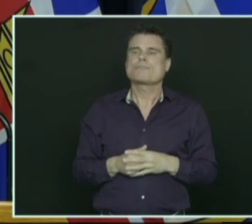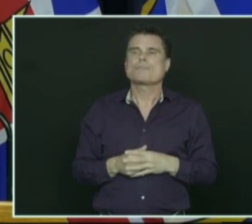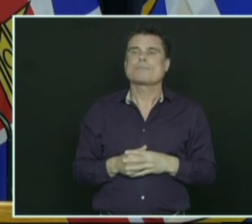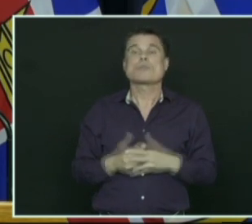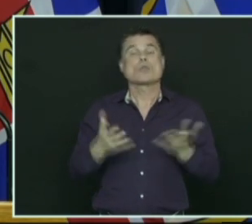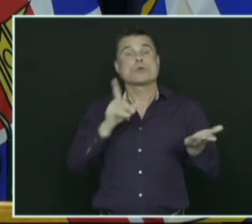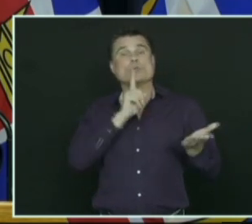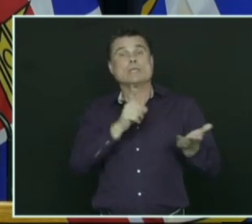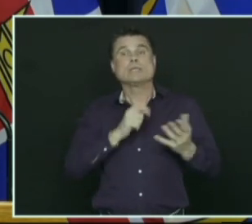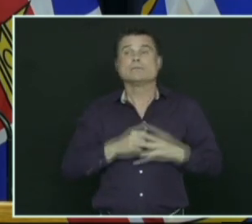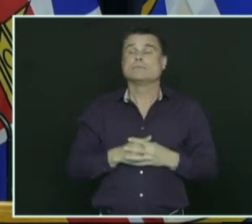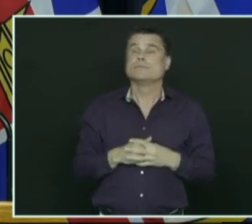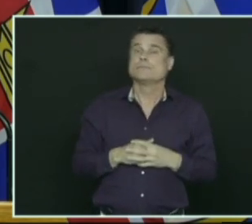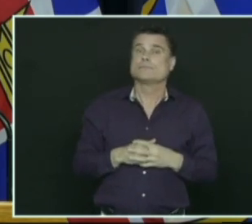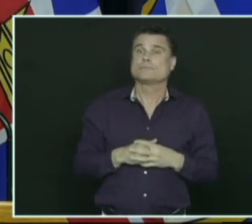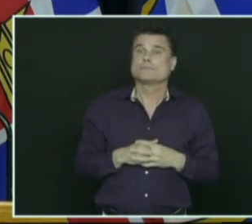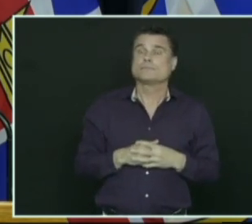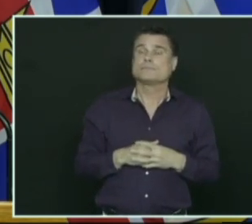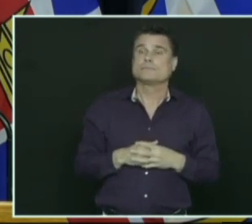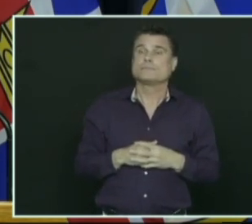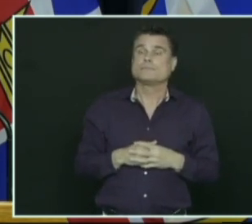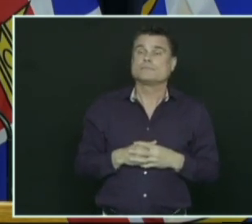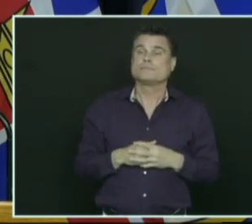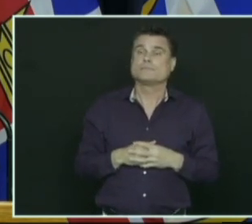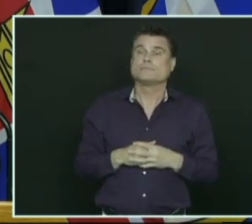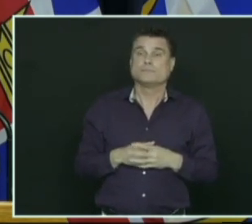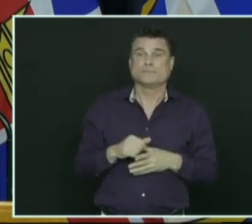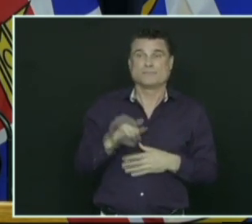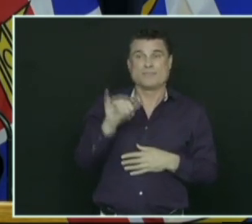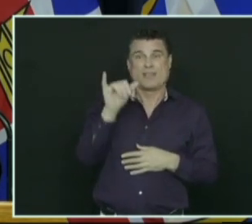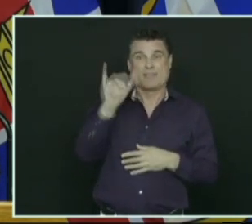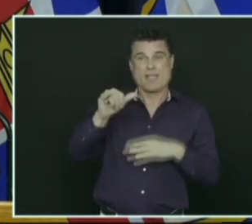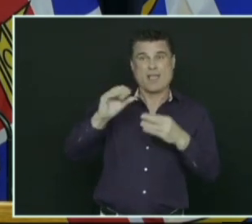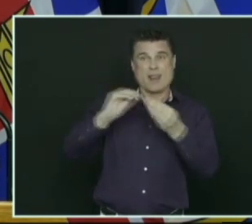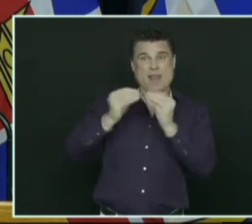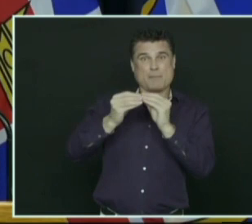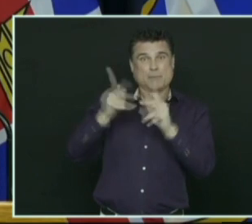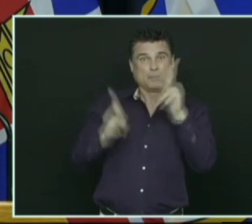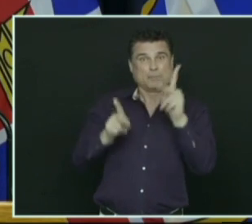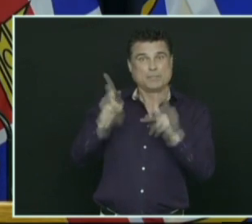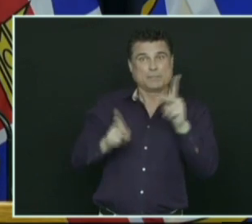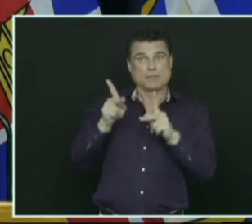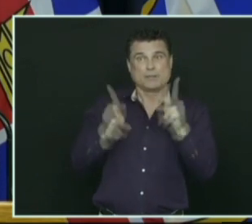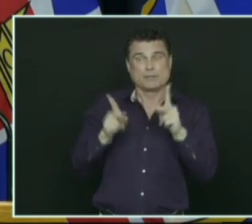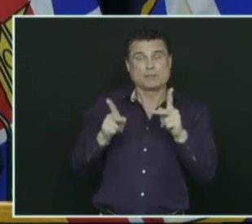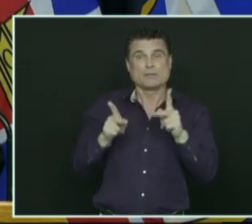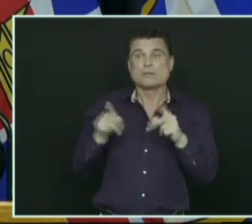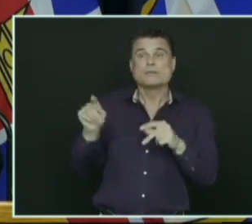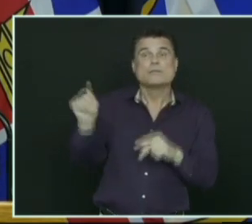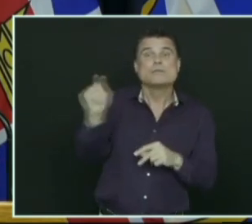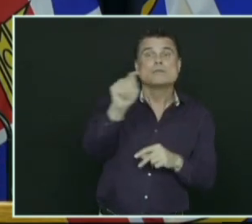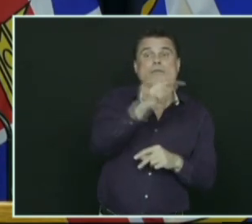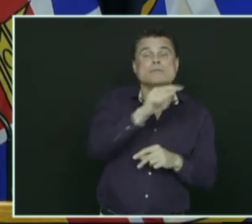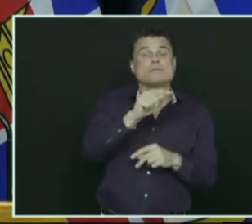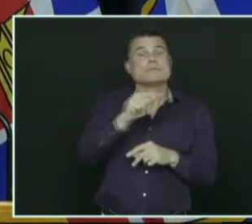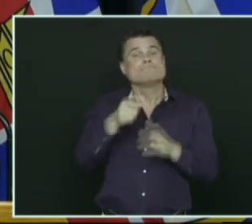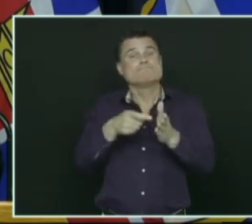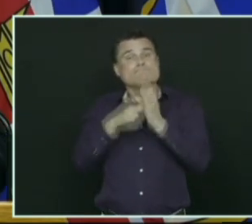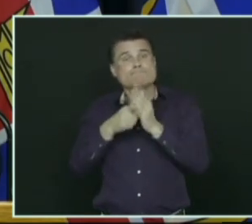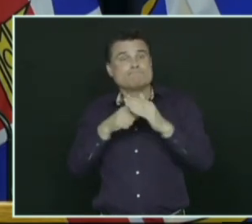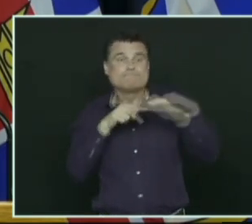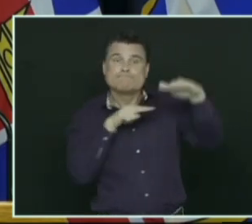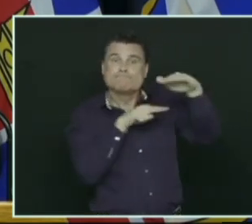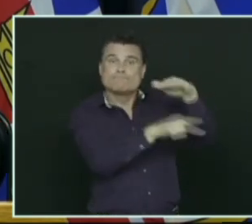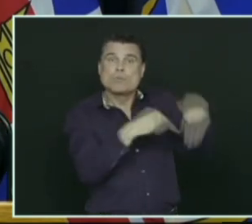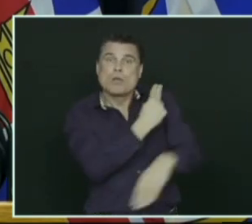109,895 respirators, 51,000 face shields, and 1,200,000 gloves. More shipments are expected to arrive this